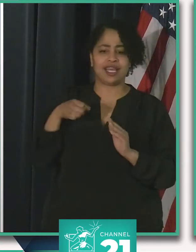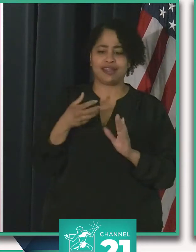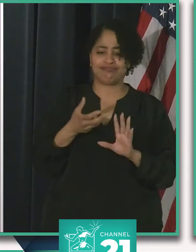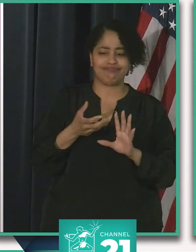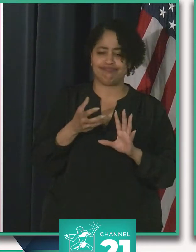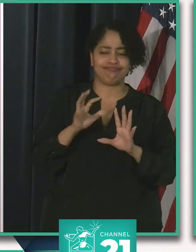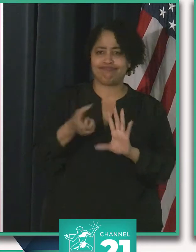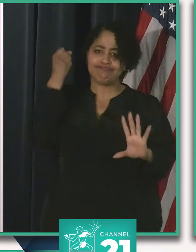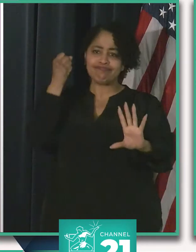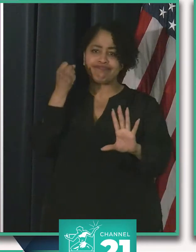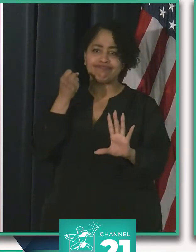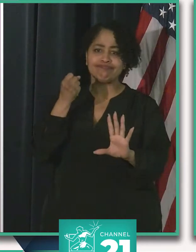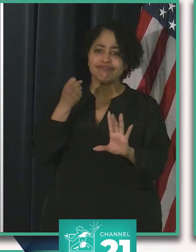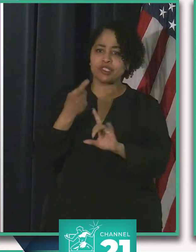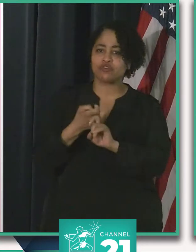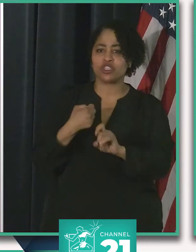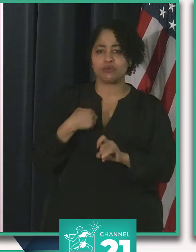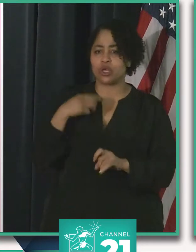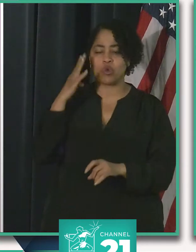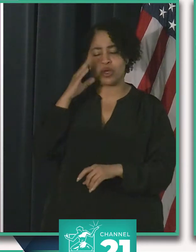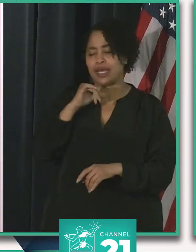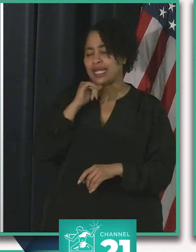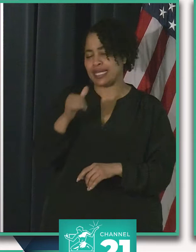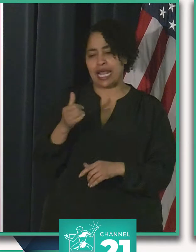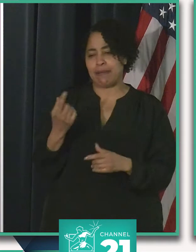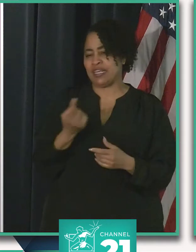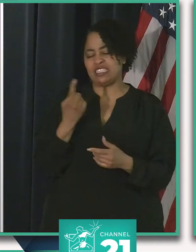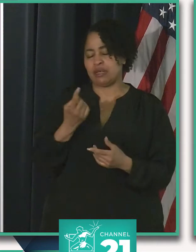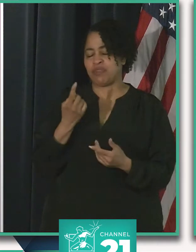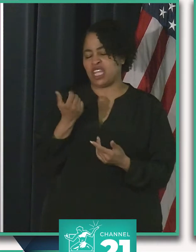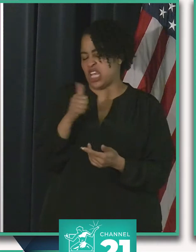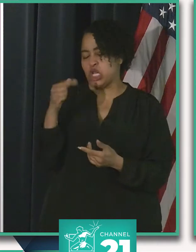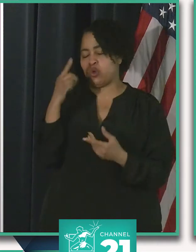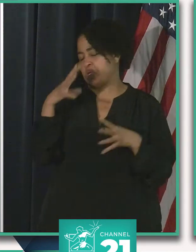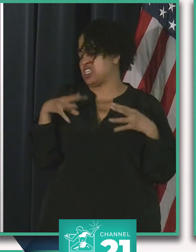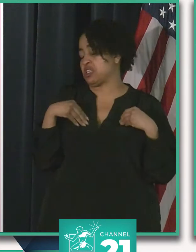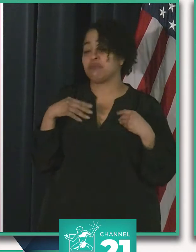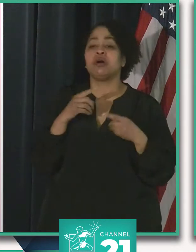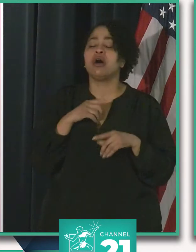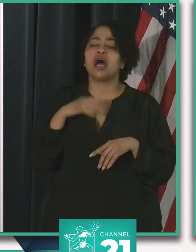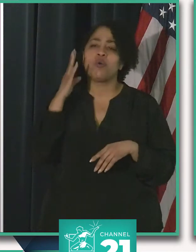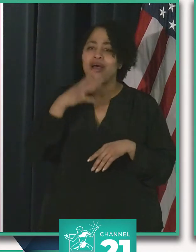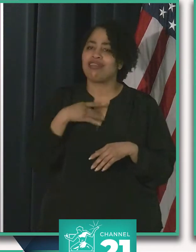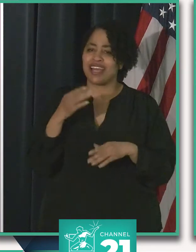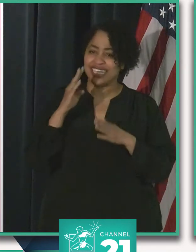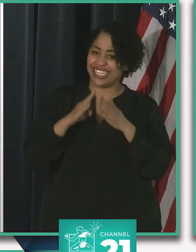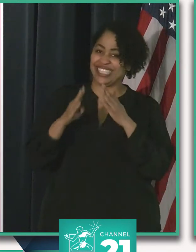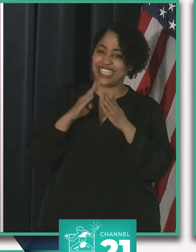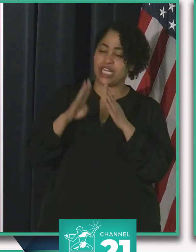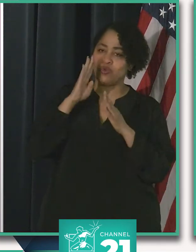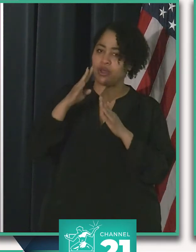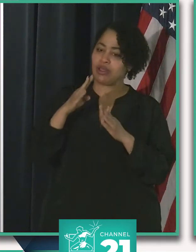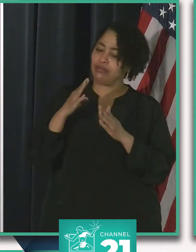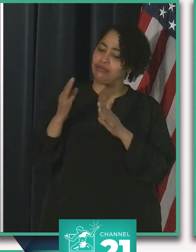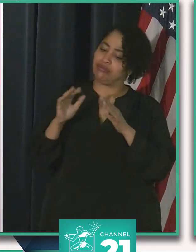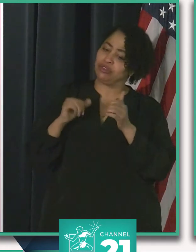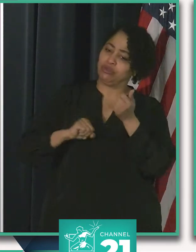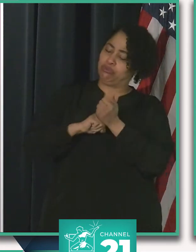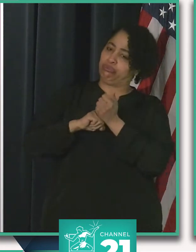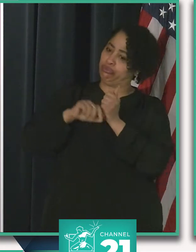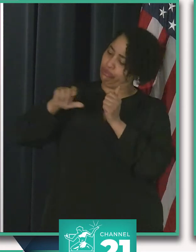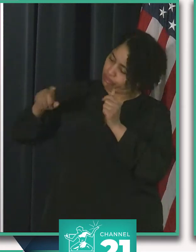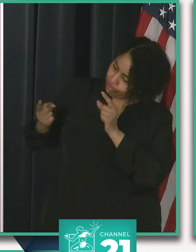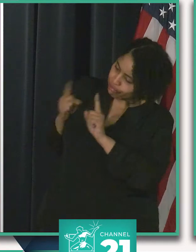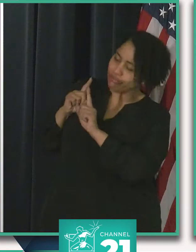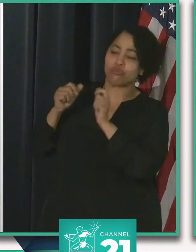it would not be of prudence to anybody. And I would just like the city to get on my side and help me to do